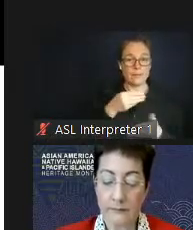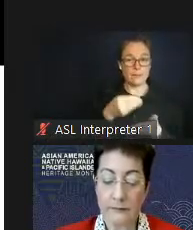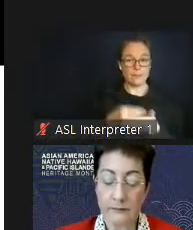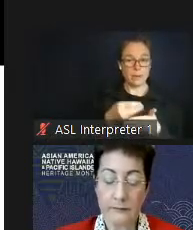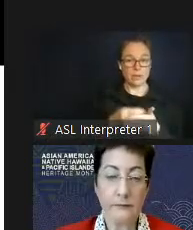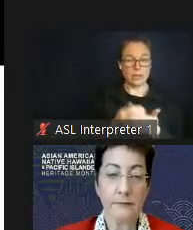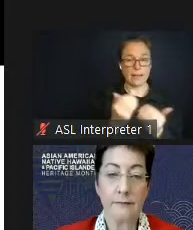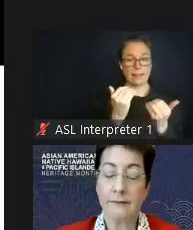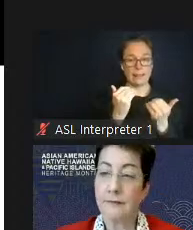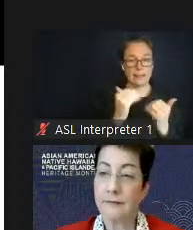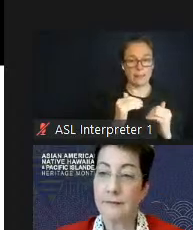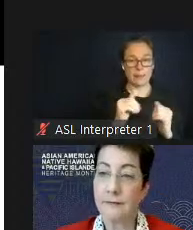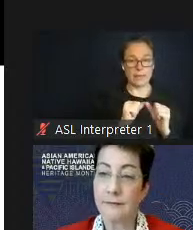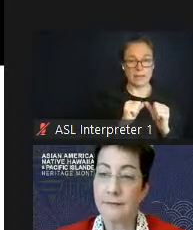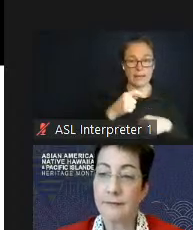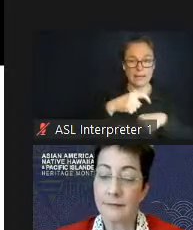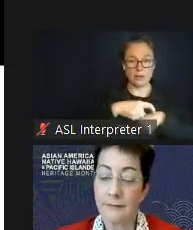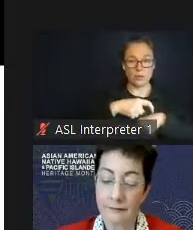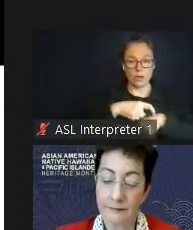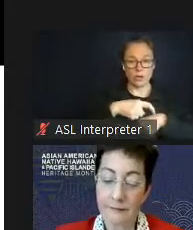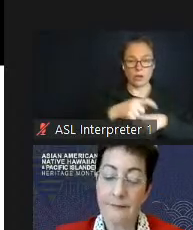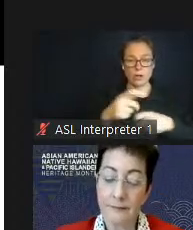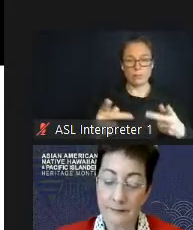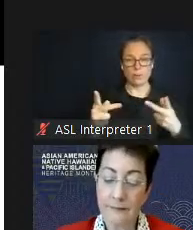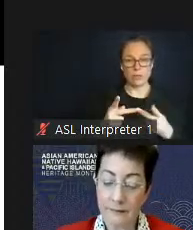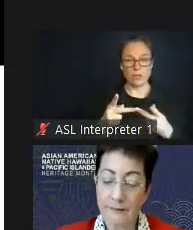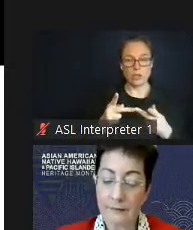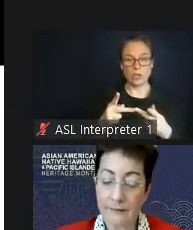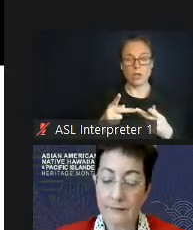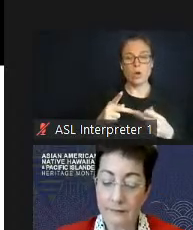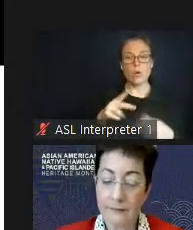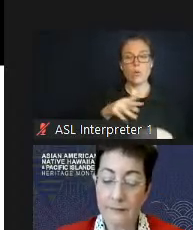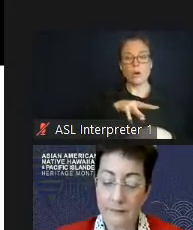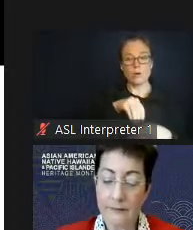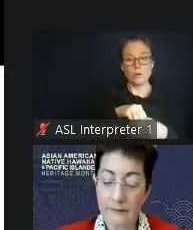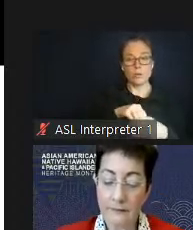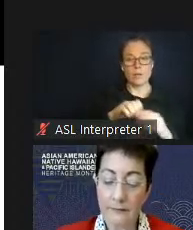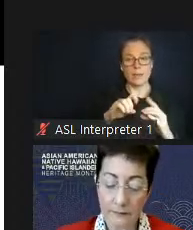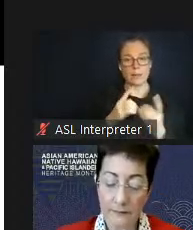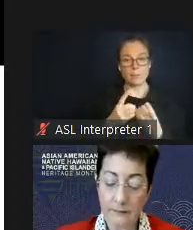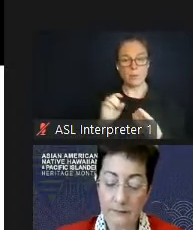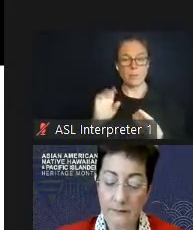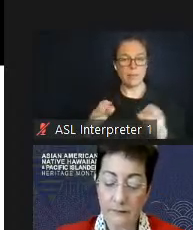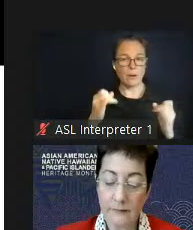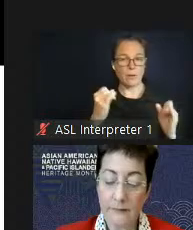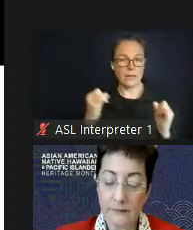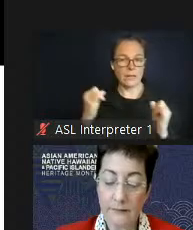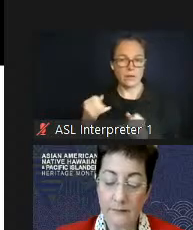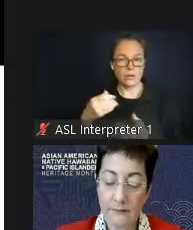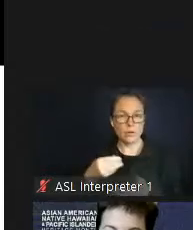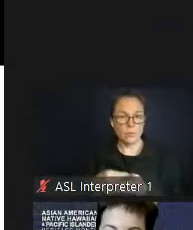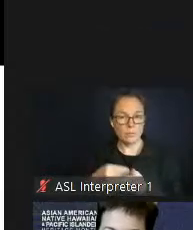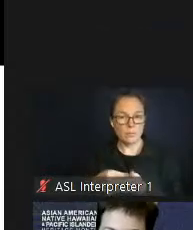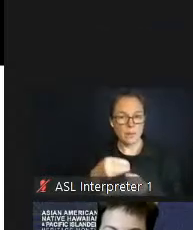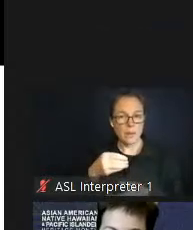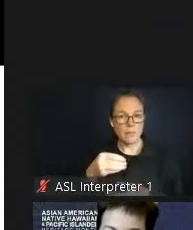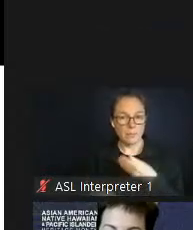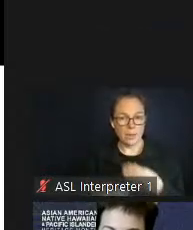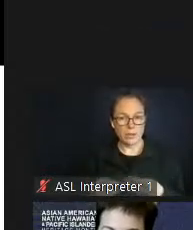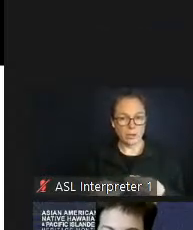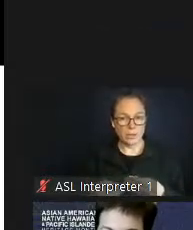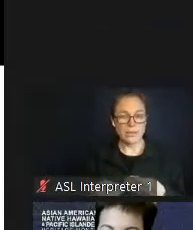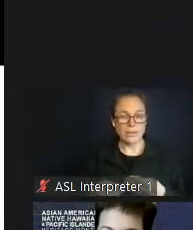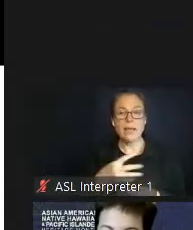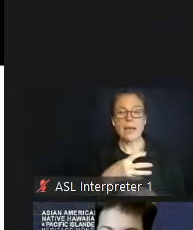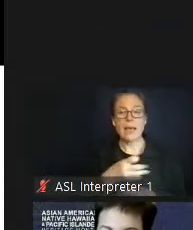duration positions were included in the department budgets responsible for implementing a particular strategy or program, and these